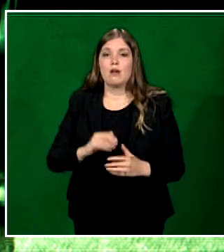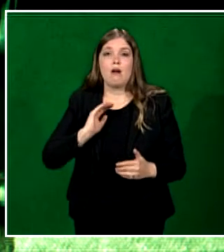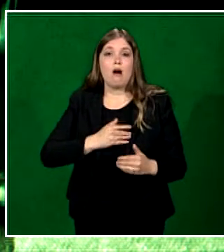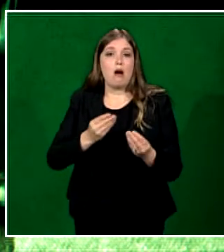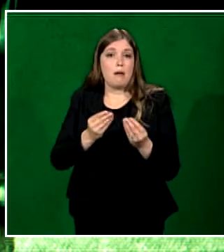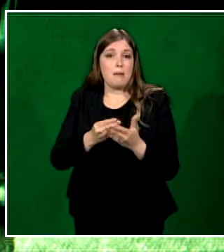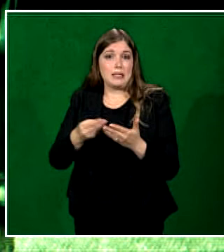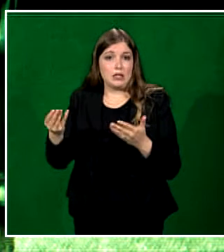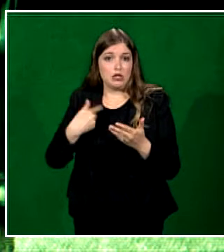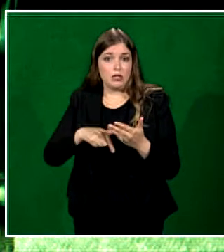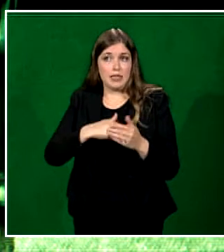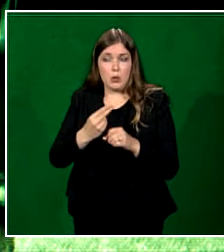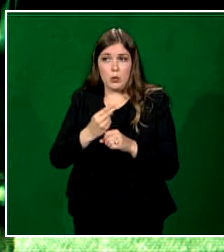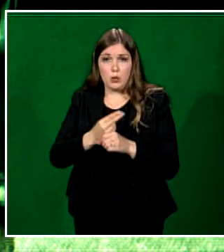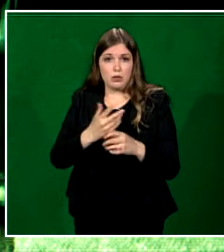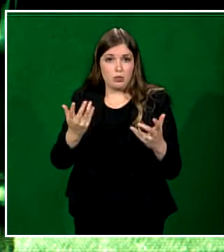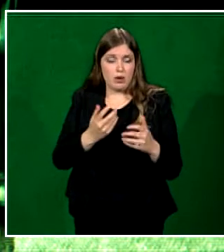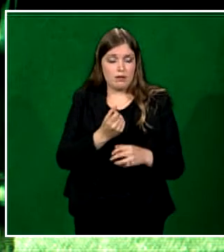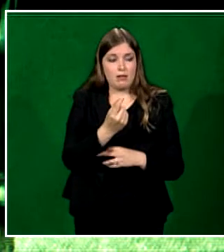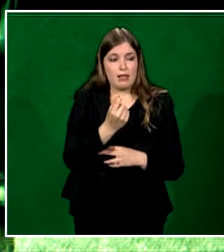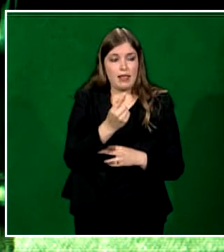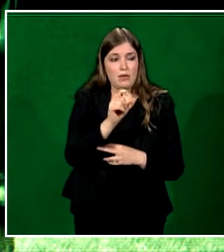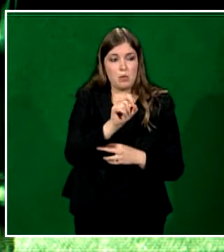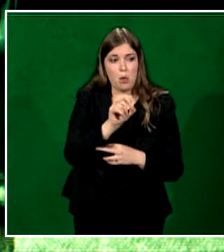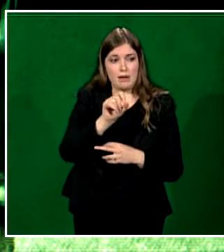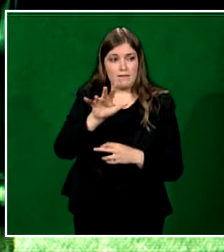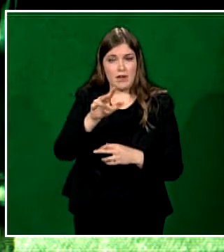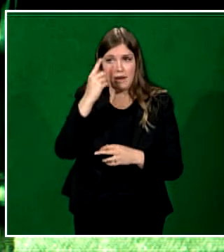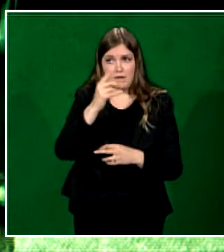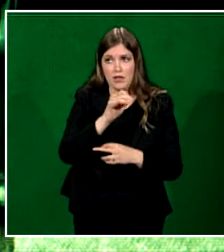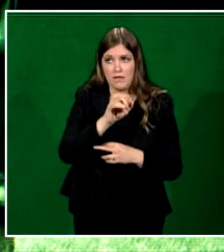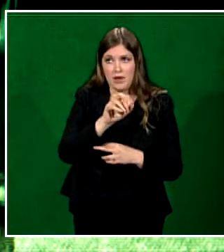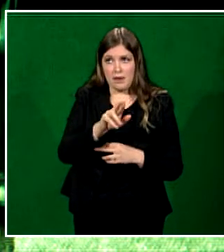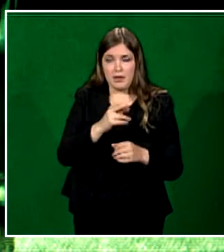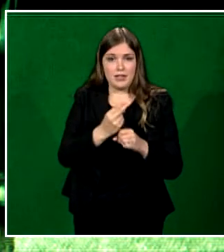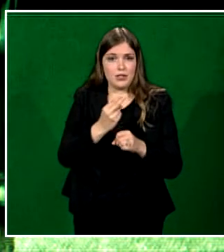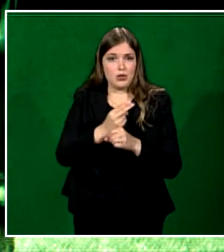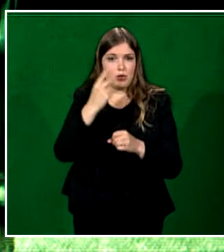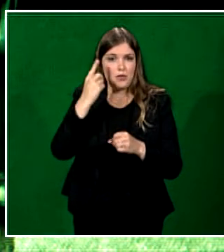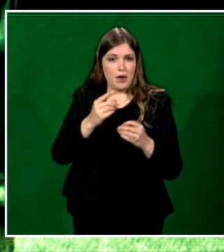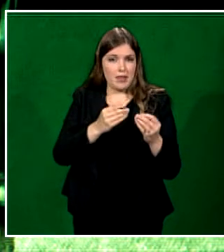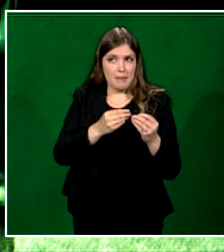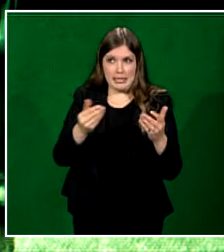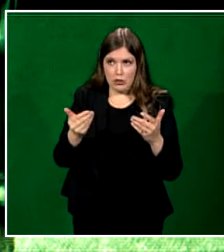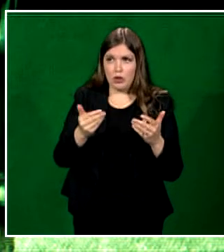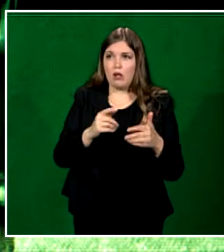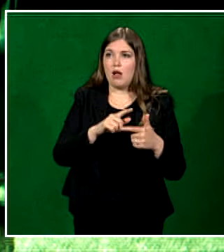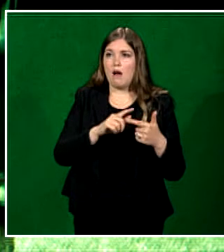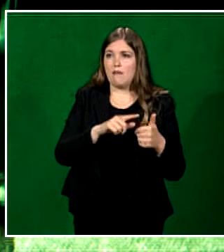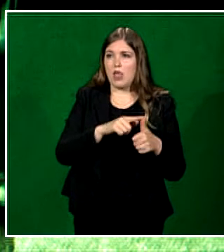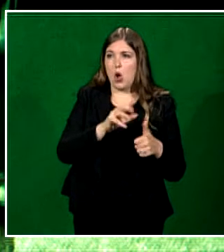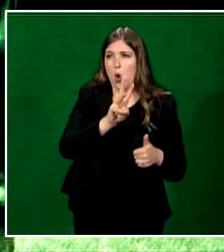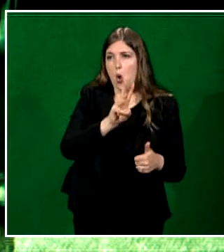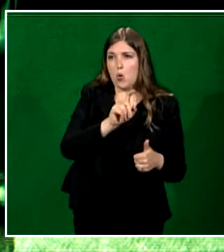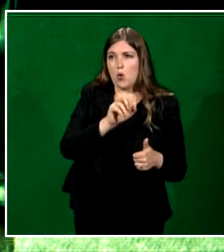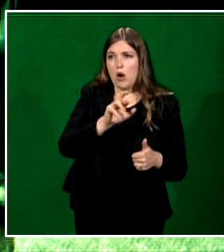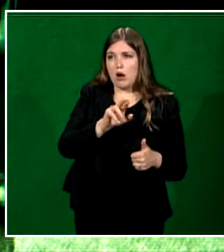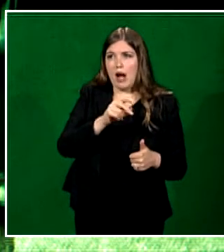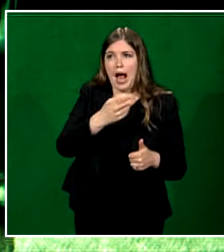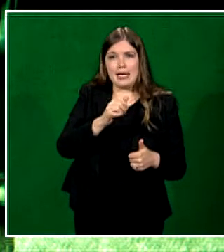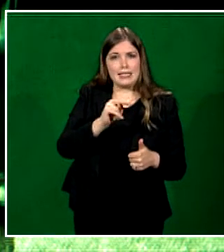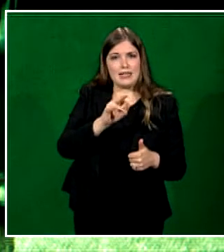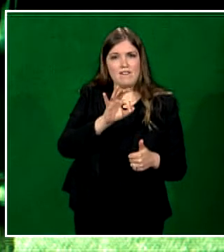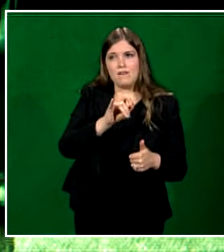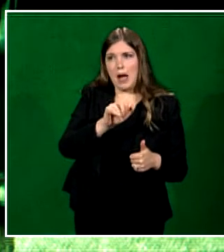about 11.5 crude fiber, and this is the source of the filler material and reinforcement in our biocomposite material.